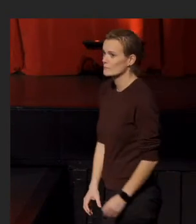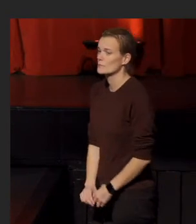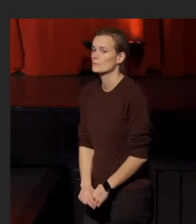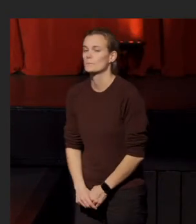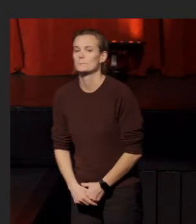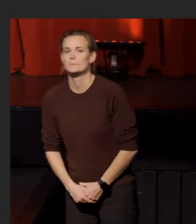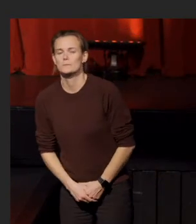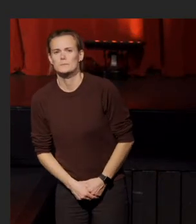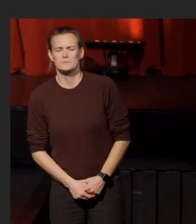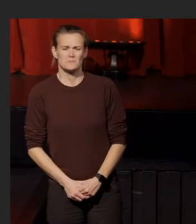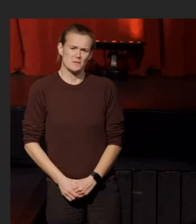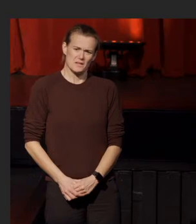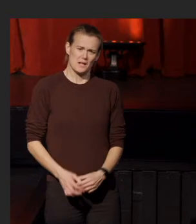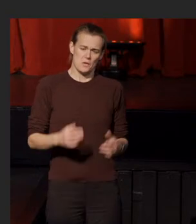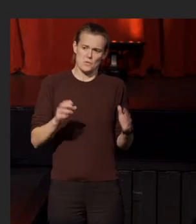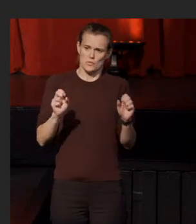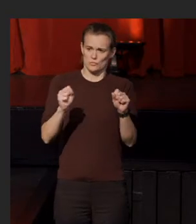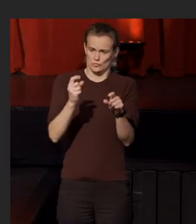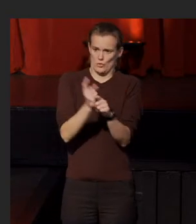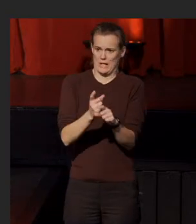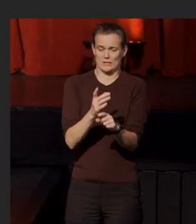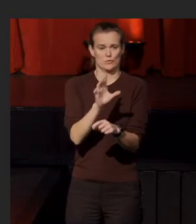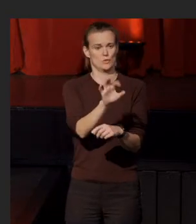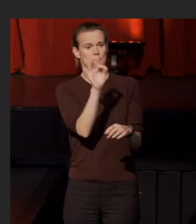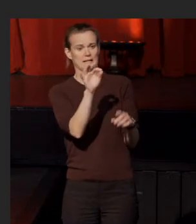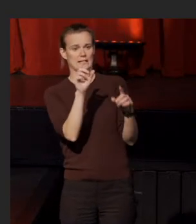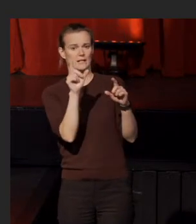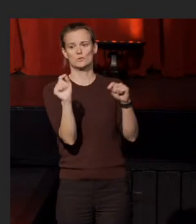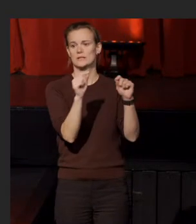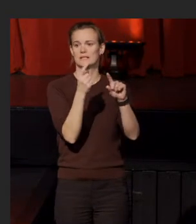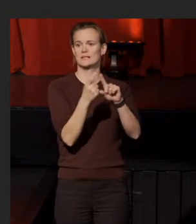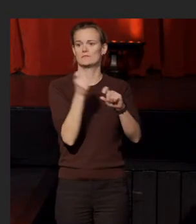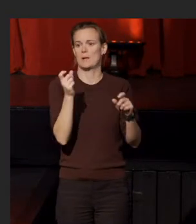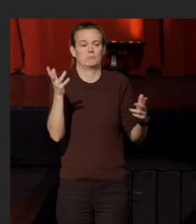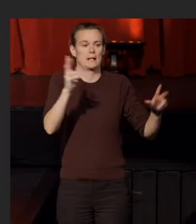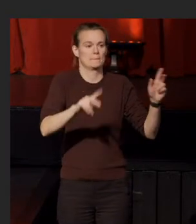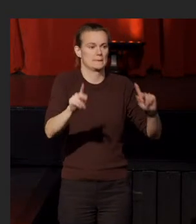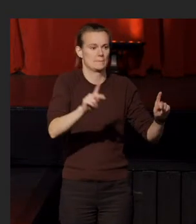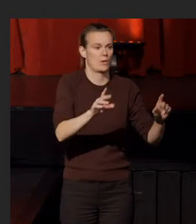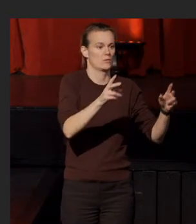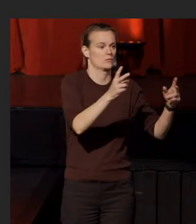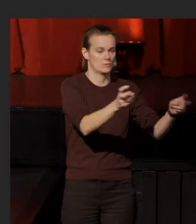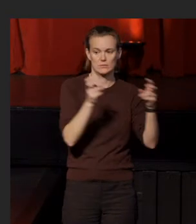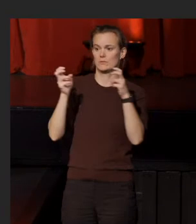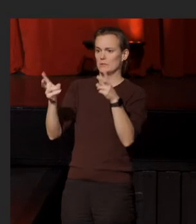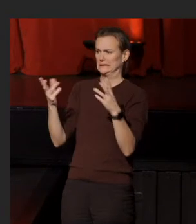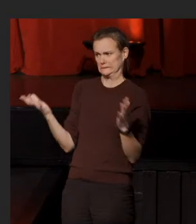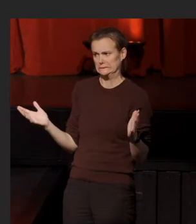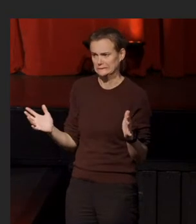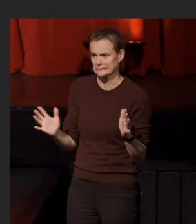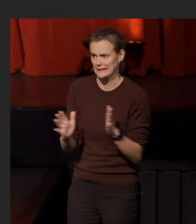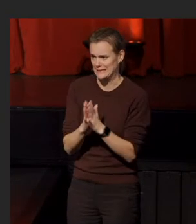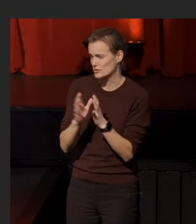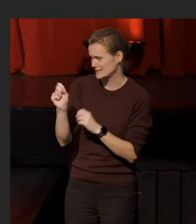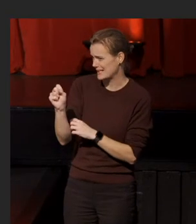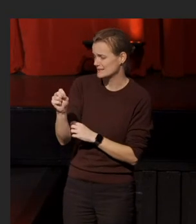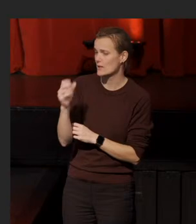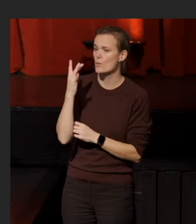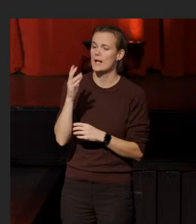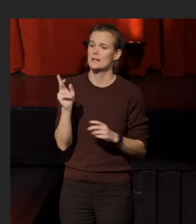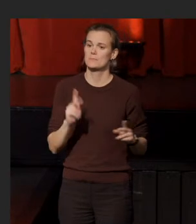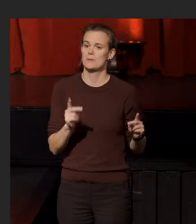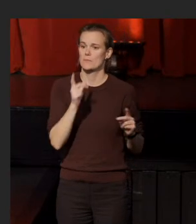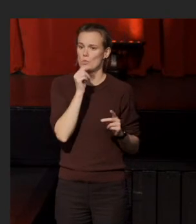it potentially dangerous, but there's some ethical questions about it, because when people are tweeting, they're not necessarily tweeting with